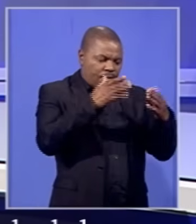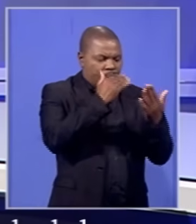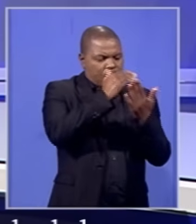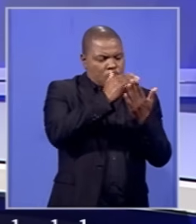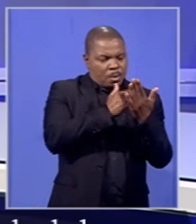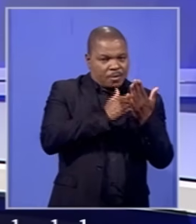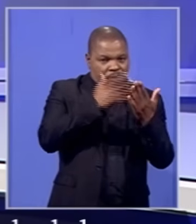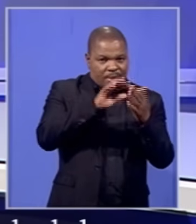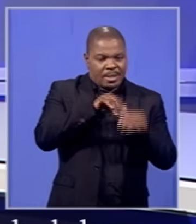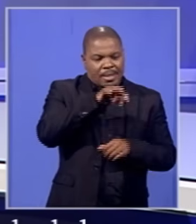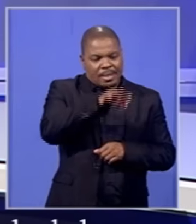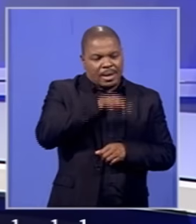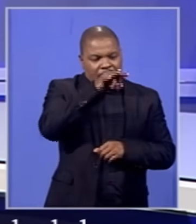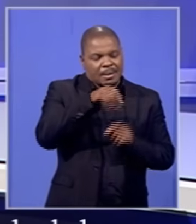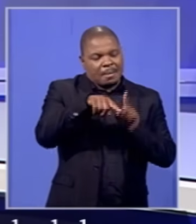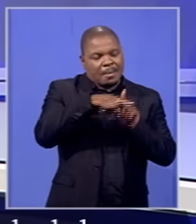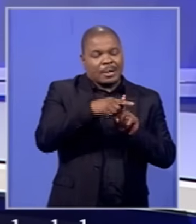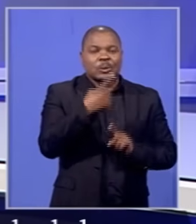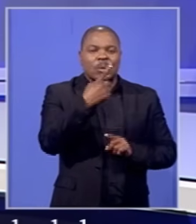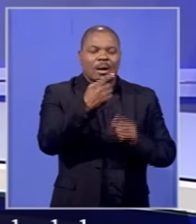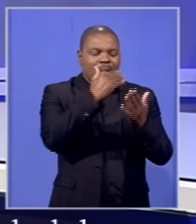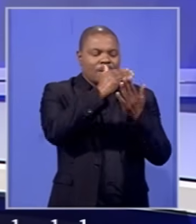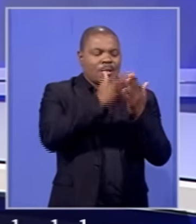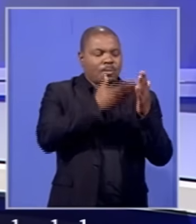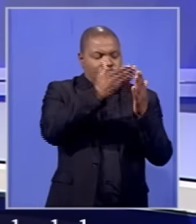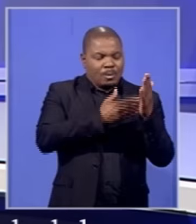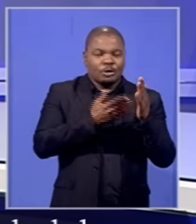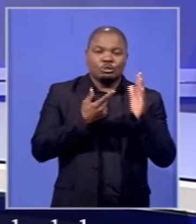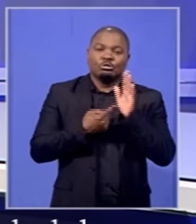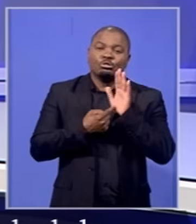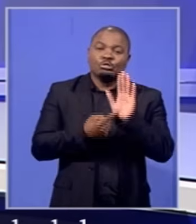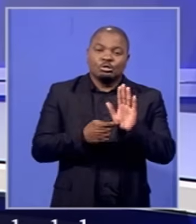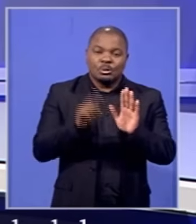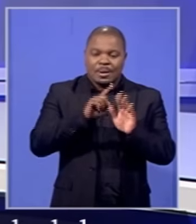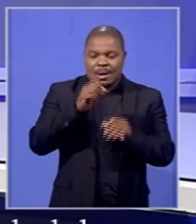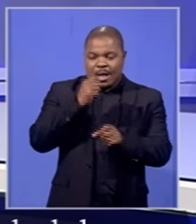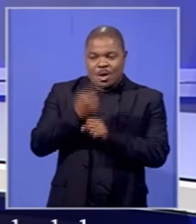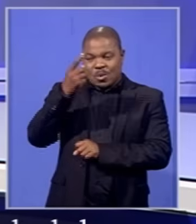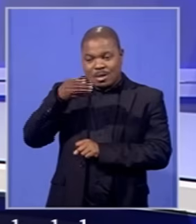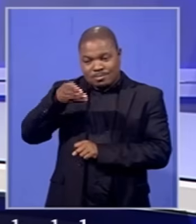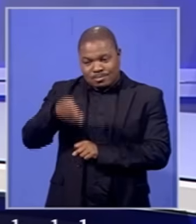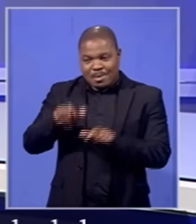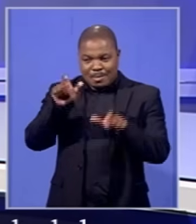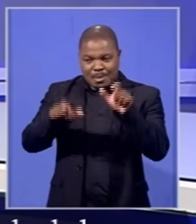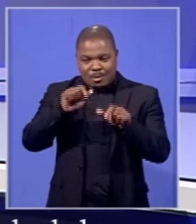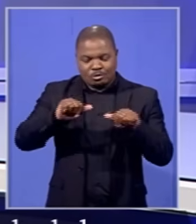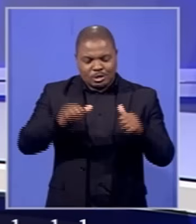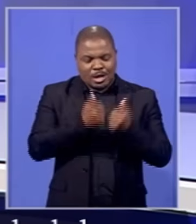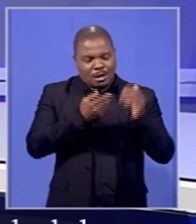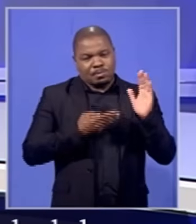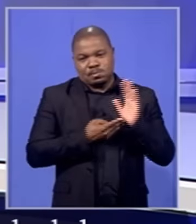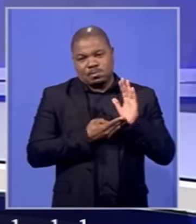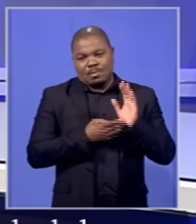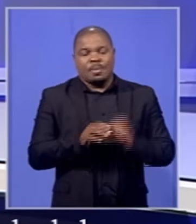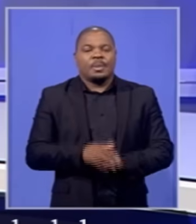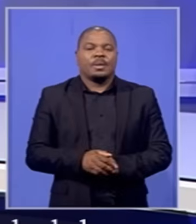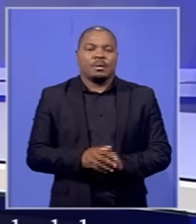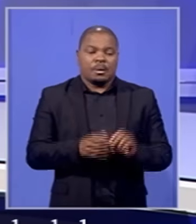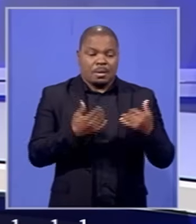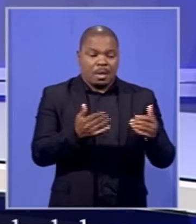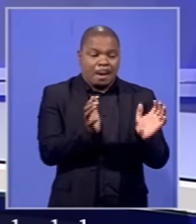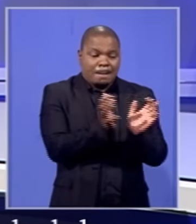la 13+1 list le le supang dikgwetlho tse batho ba Gauteng ba lebanang natso. Lekoko le